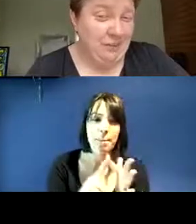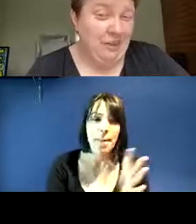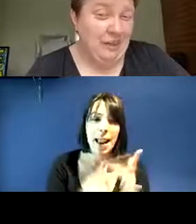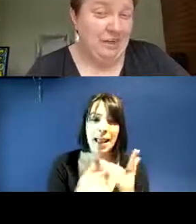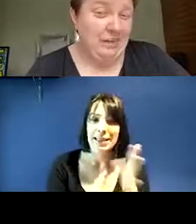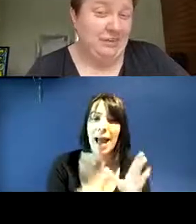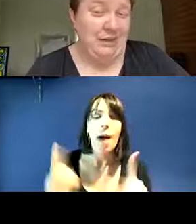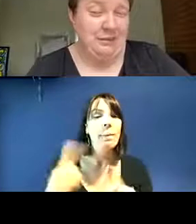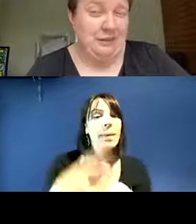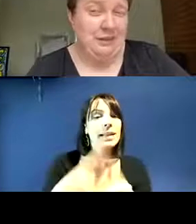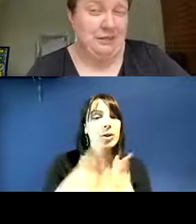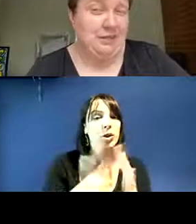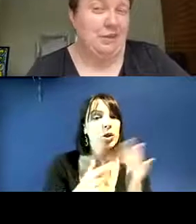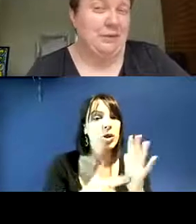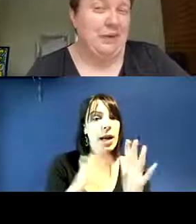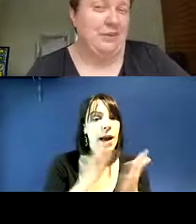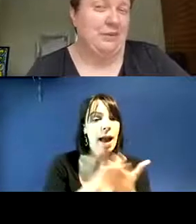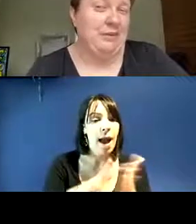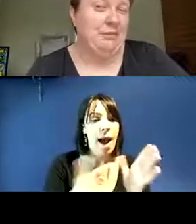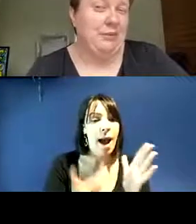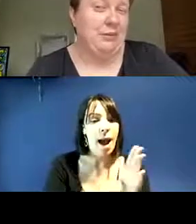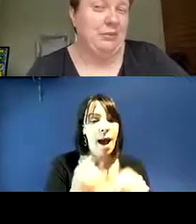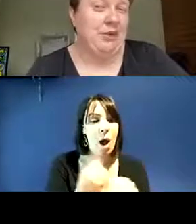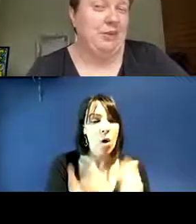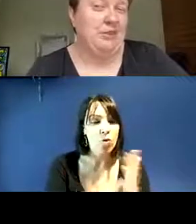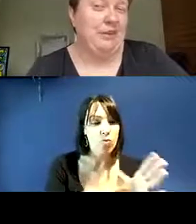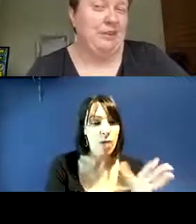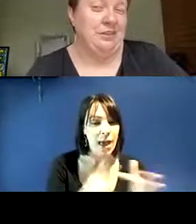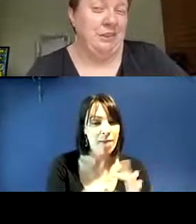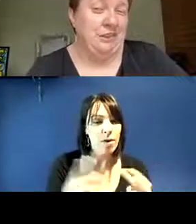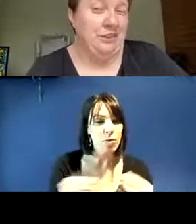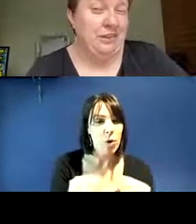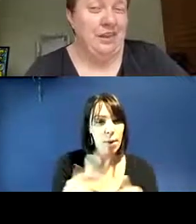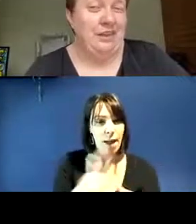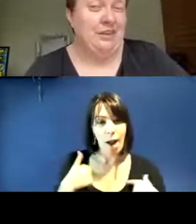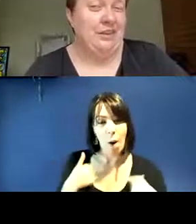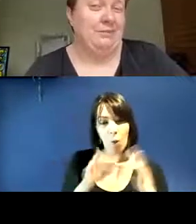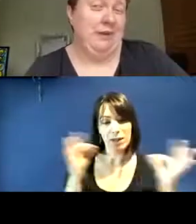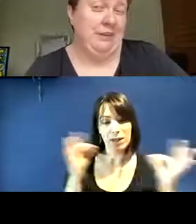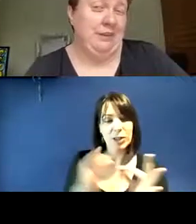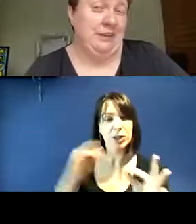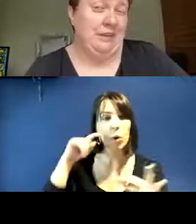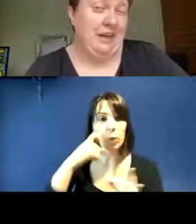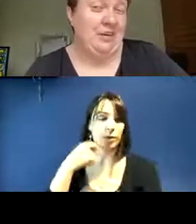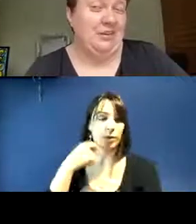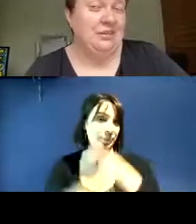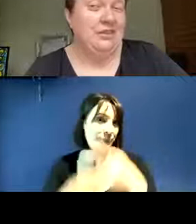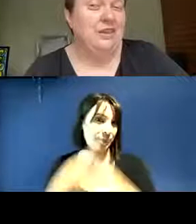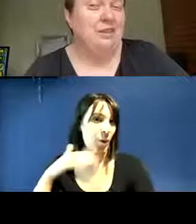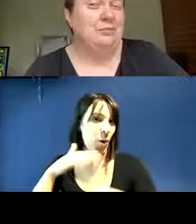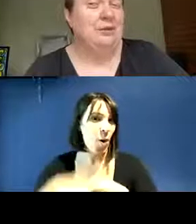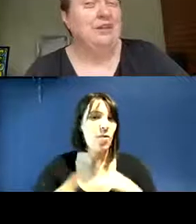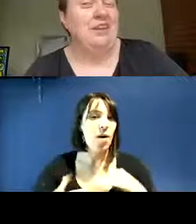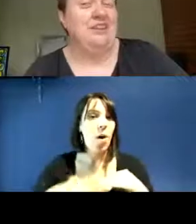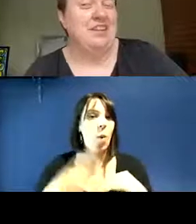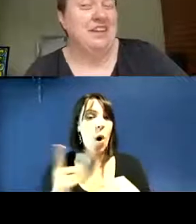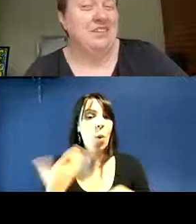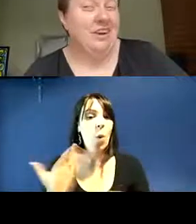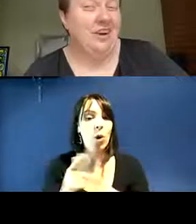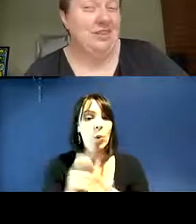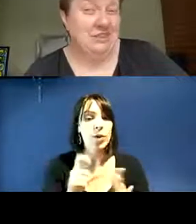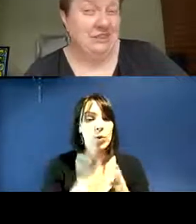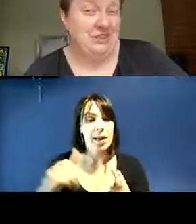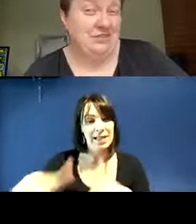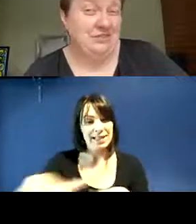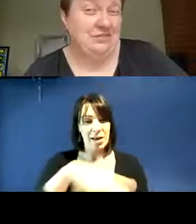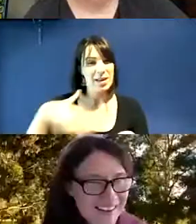Hargrave are going to be able to speak to you about some of the broader work that we're doing in this space now. So Melissa and Jen,